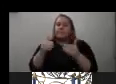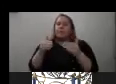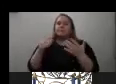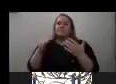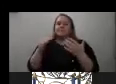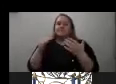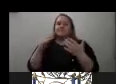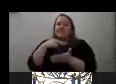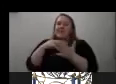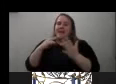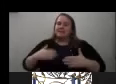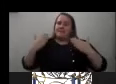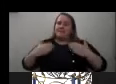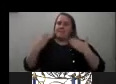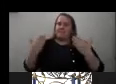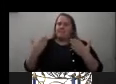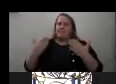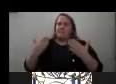dance, the purity of dance.